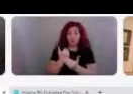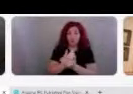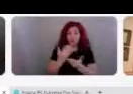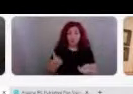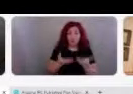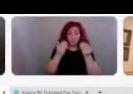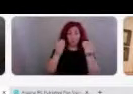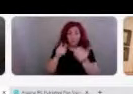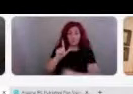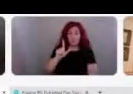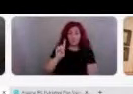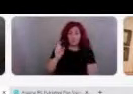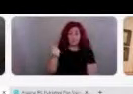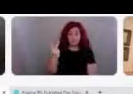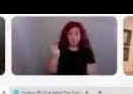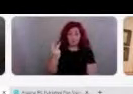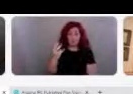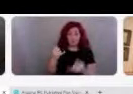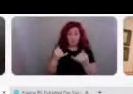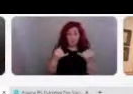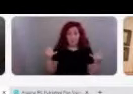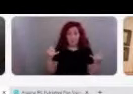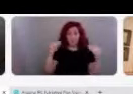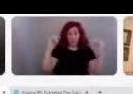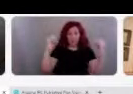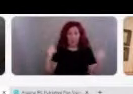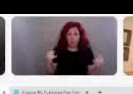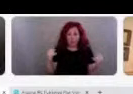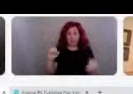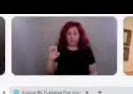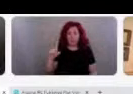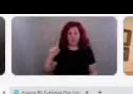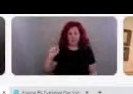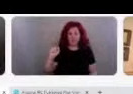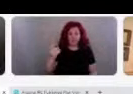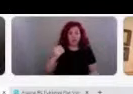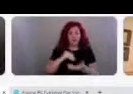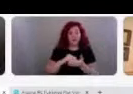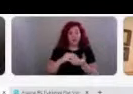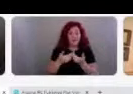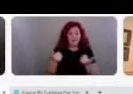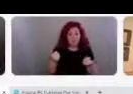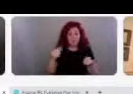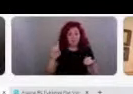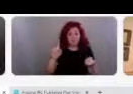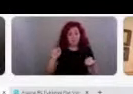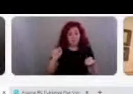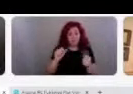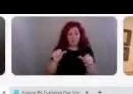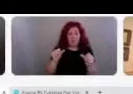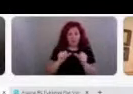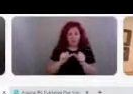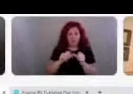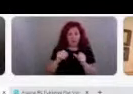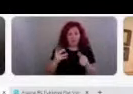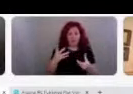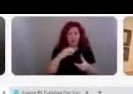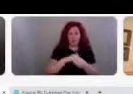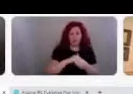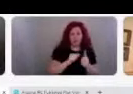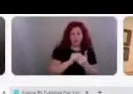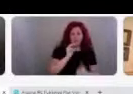ld12 the boundary has been moved down to elliott which again separates our downtown area and lumps it in with